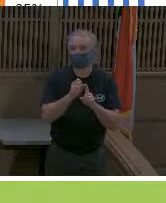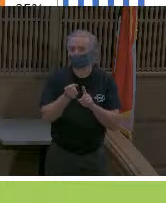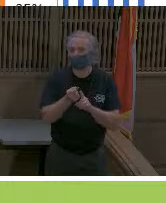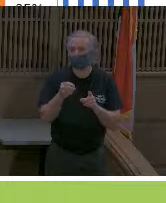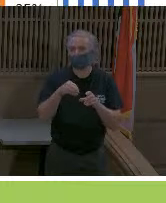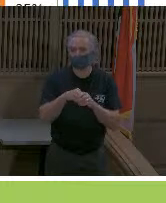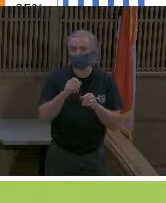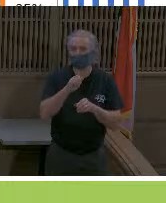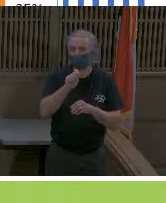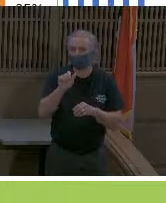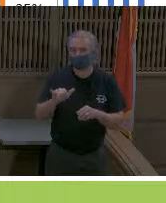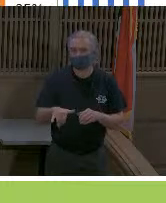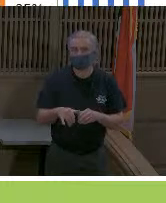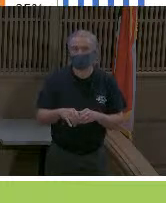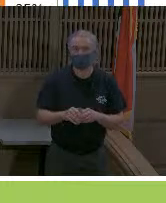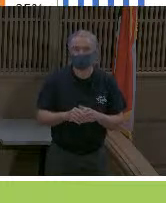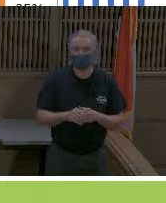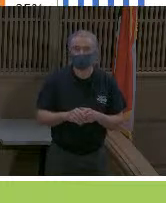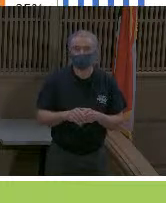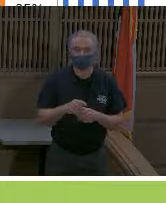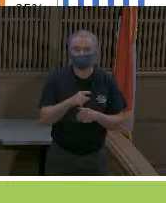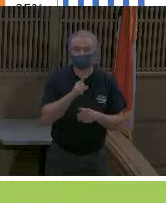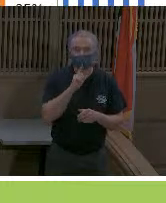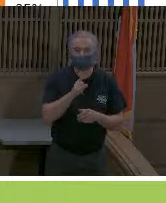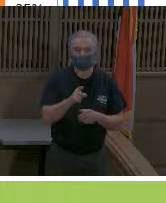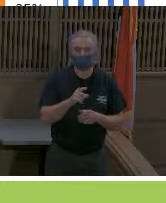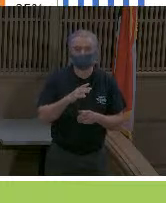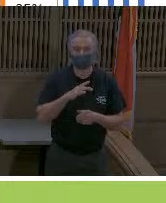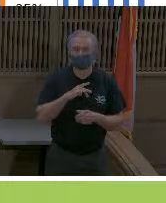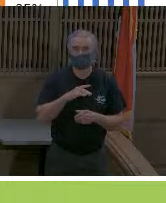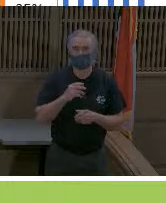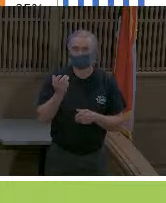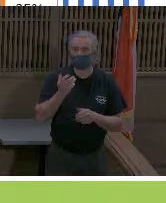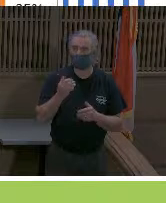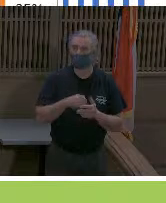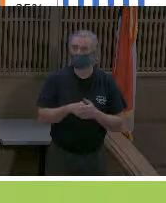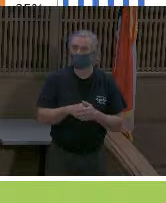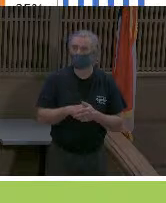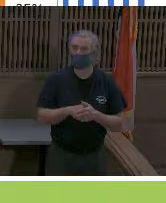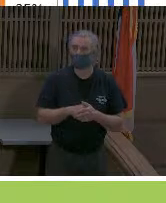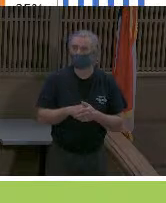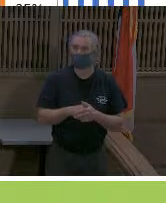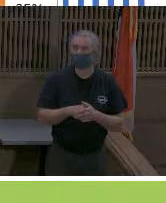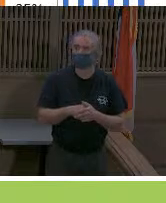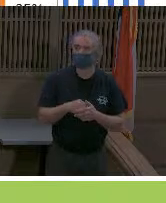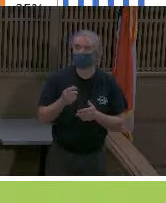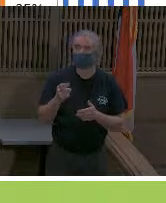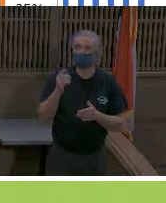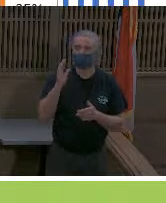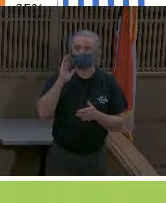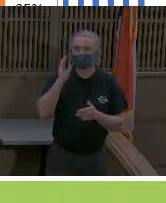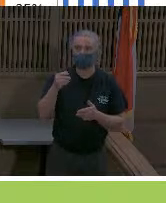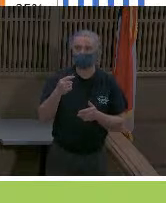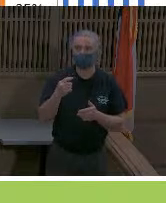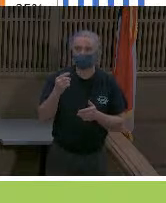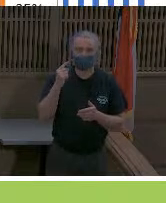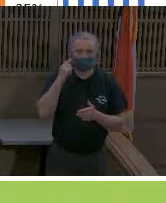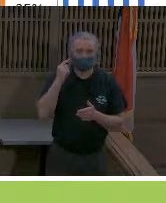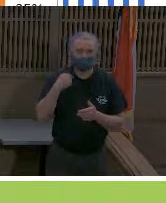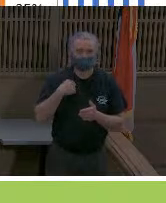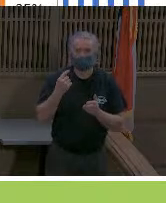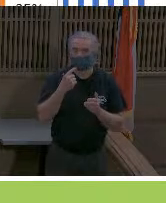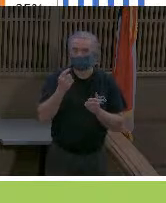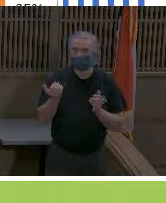is no small effort on their part, and we do really appreciate it. You're going to hear me echo a lot of the things that you've heard, because you can't hear it